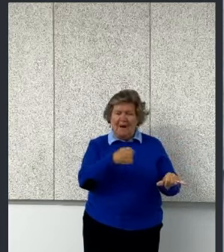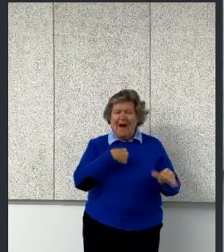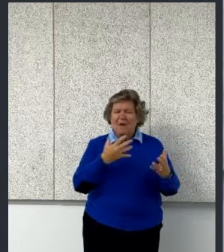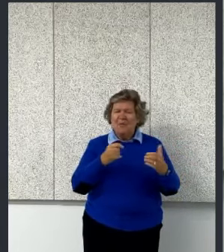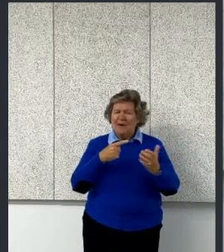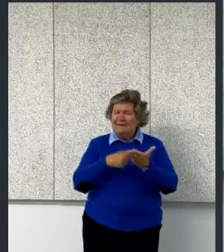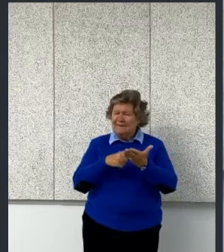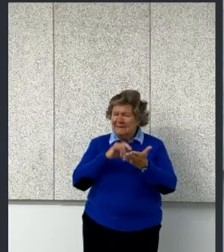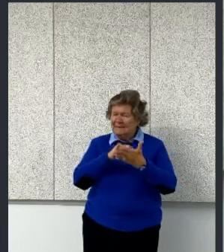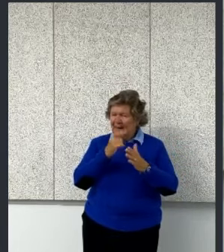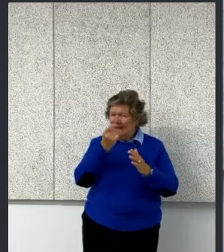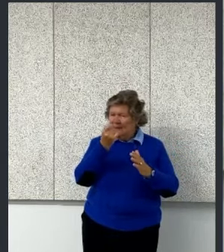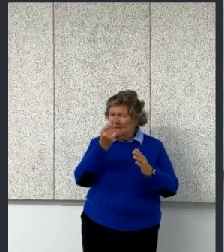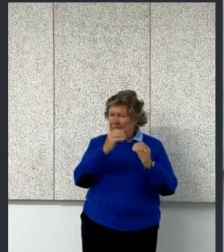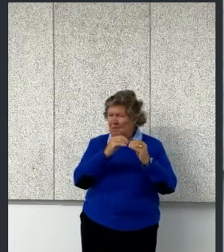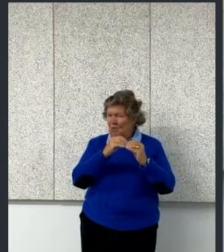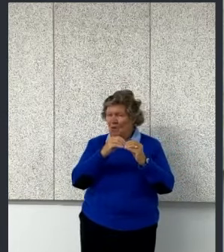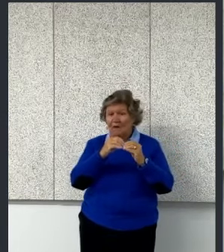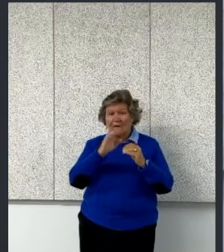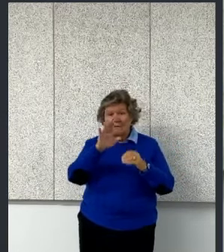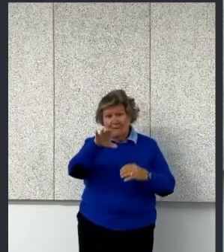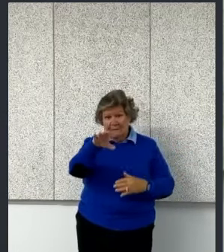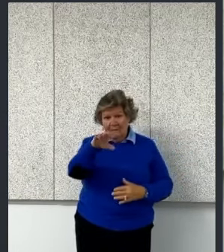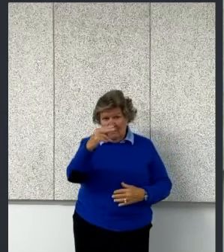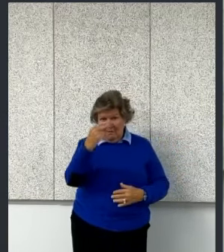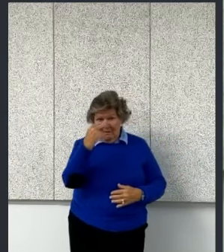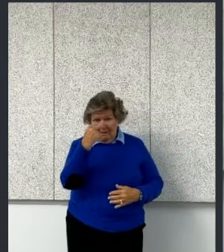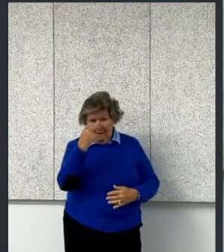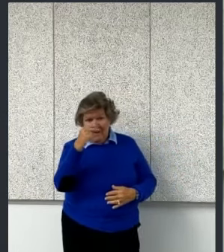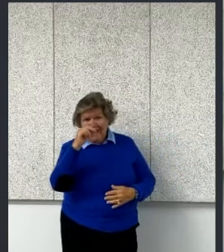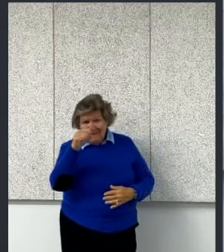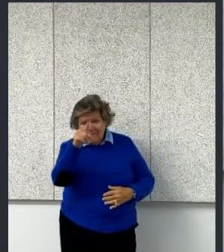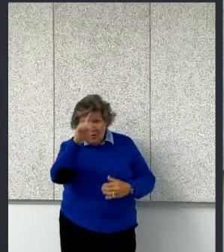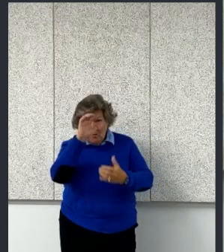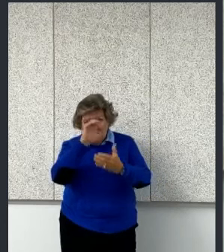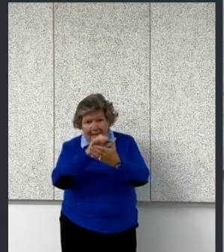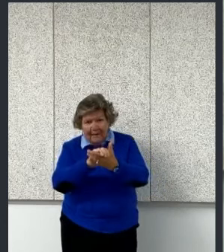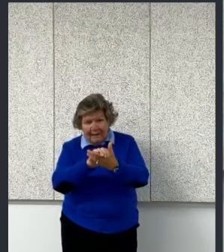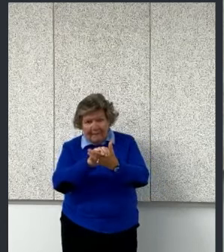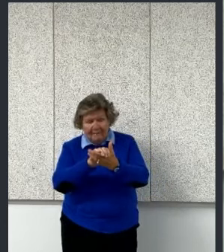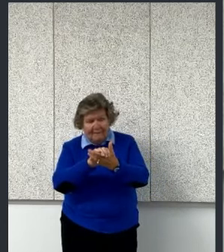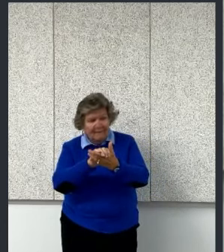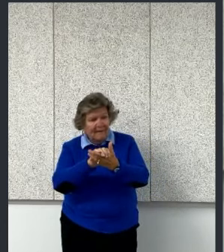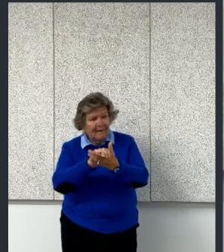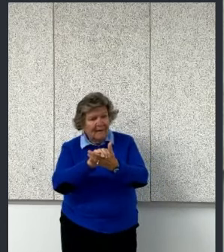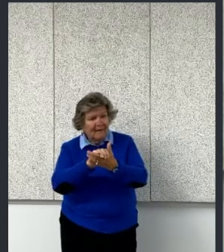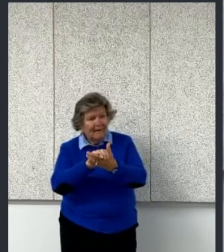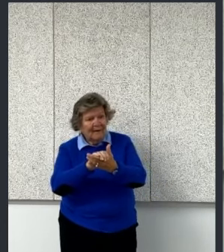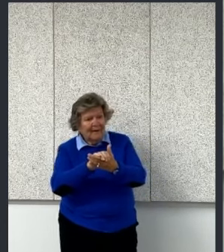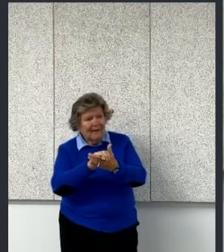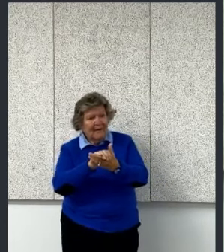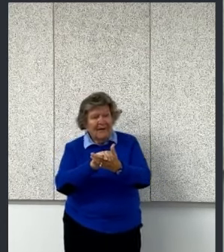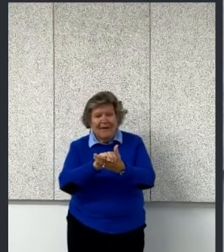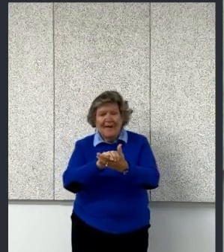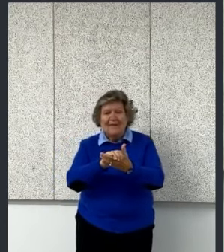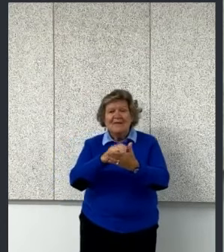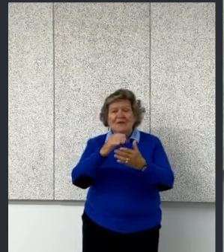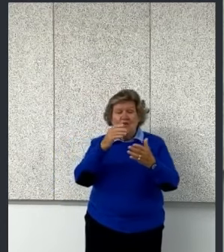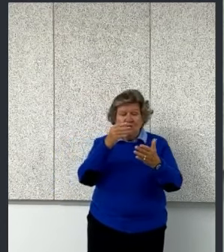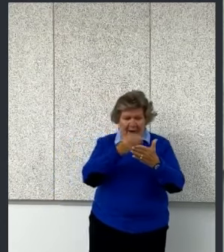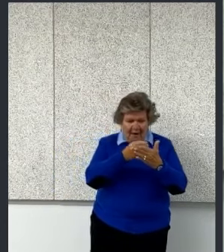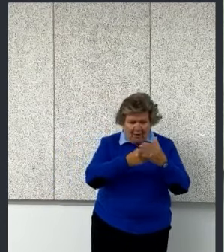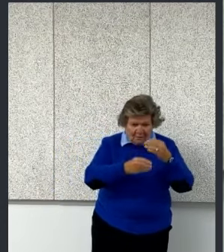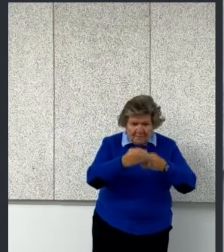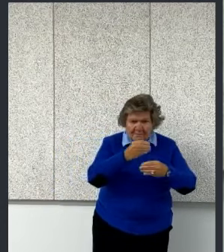because if you believe in the theory of cost disease, and if you believe in compensation